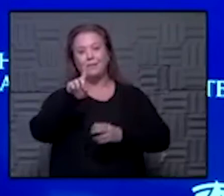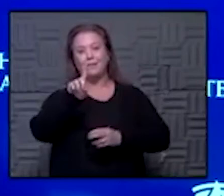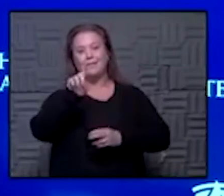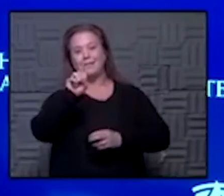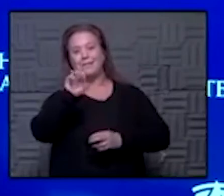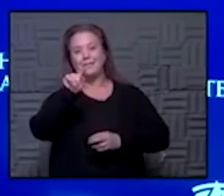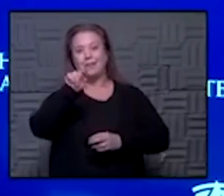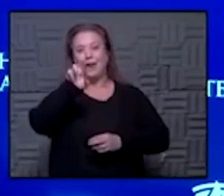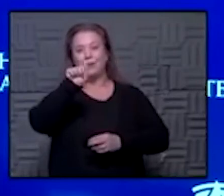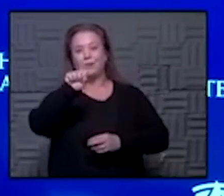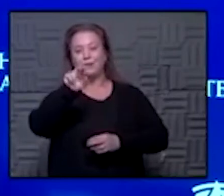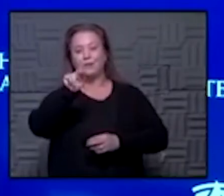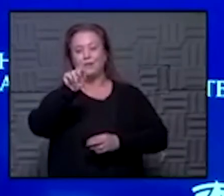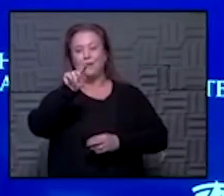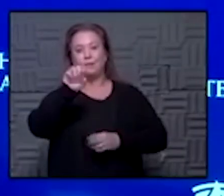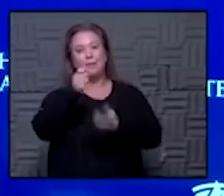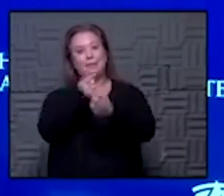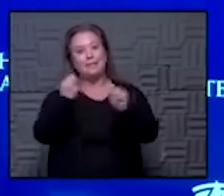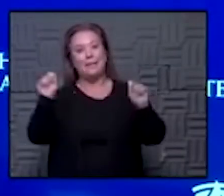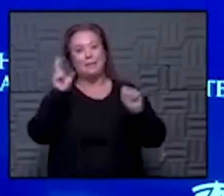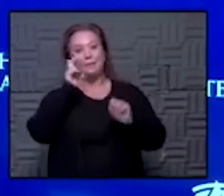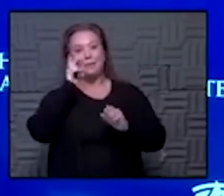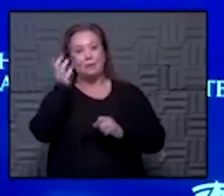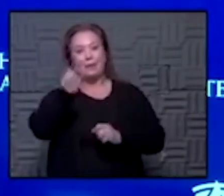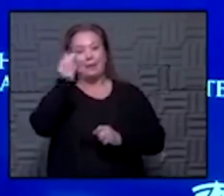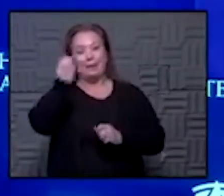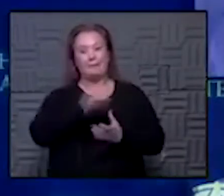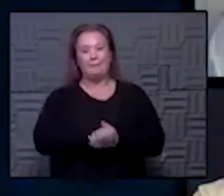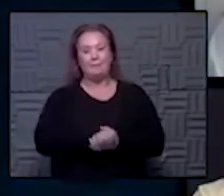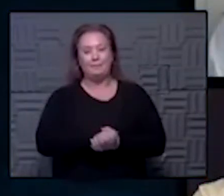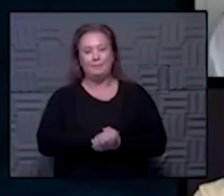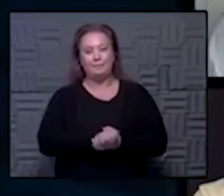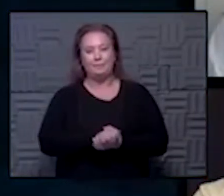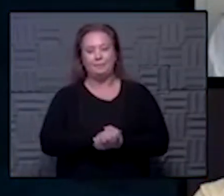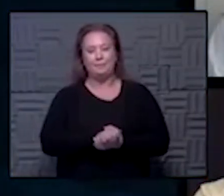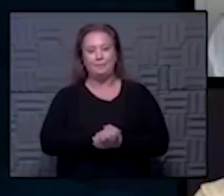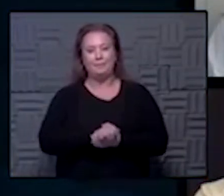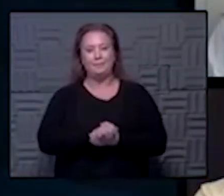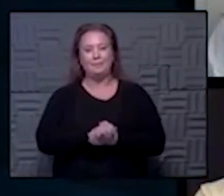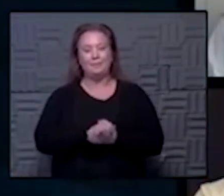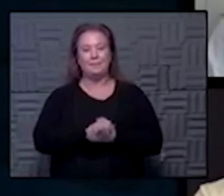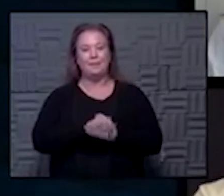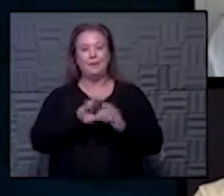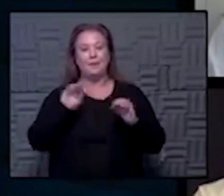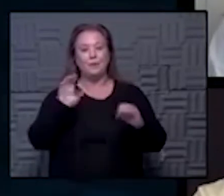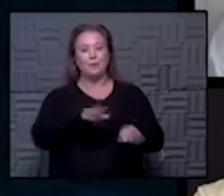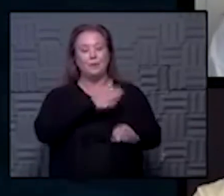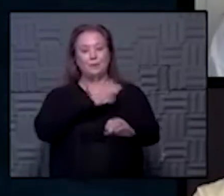Doctor's Notes. Stay safe, and we will see you Monday.